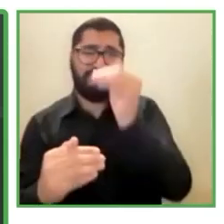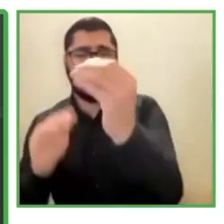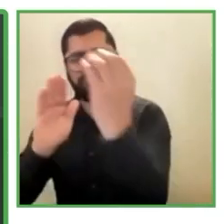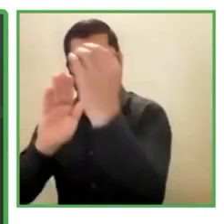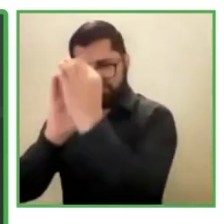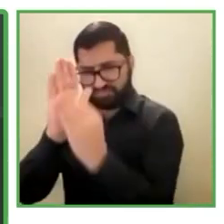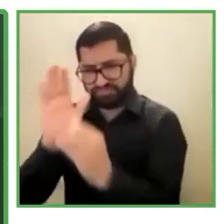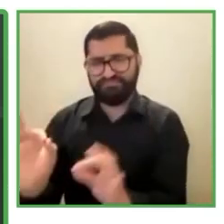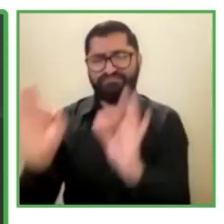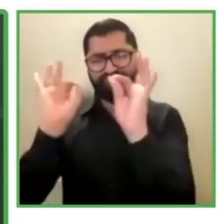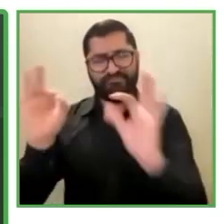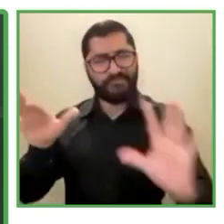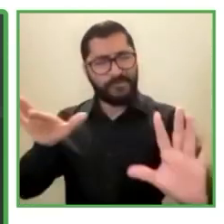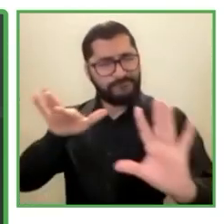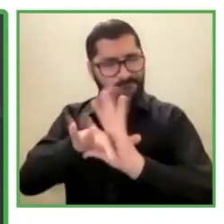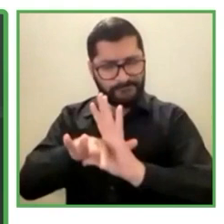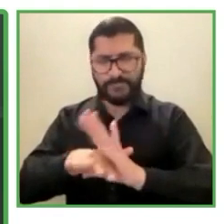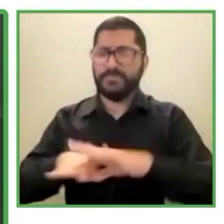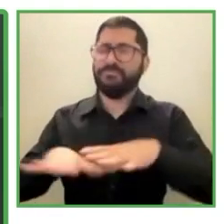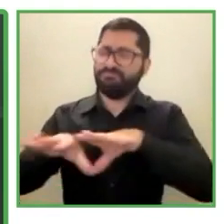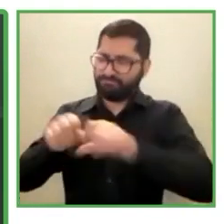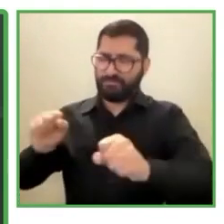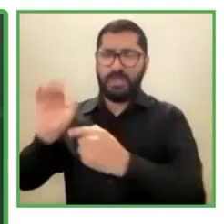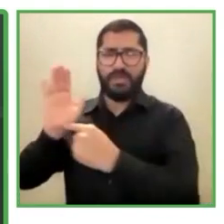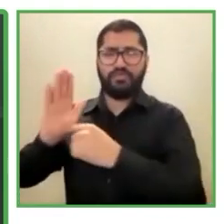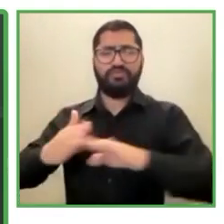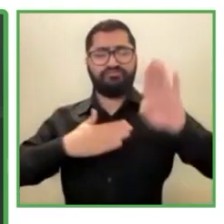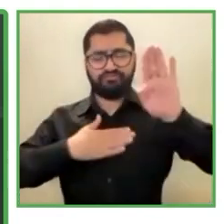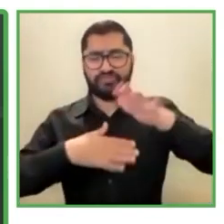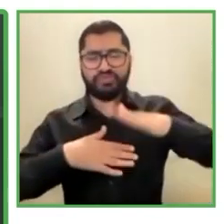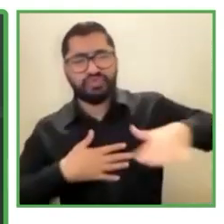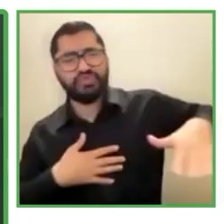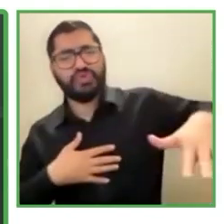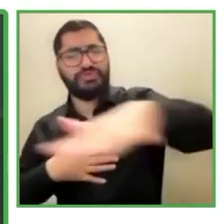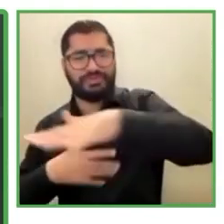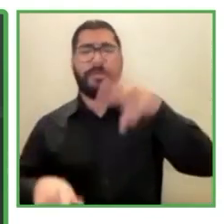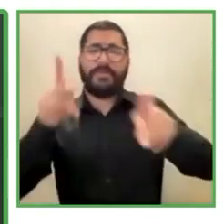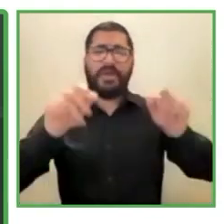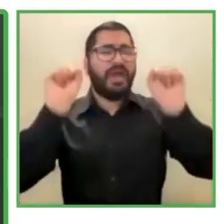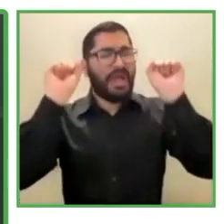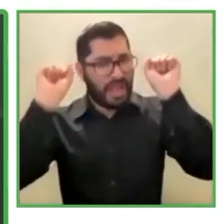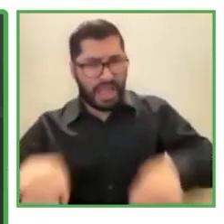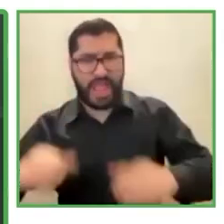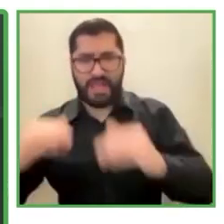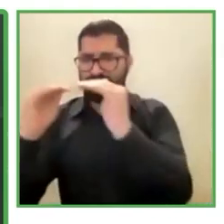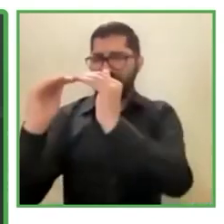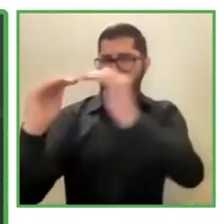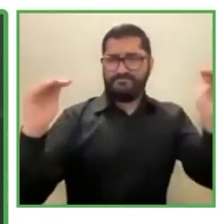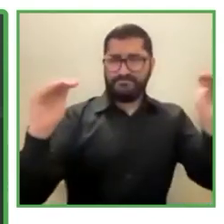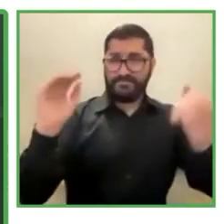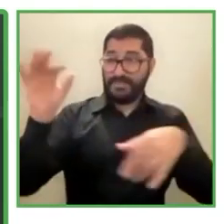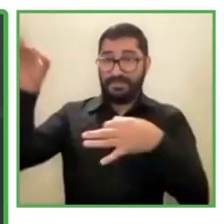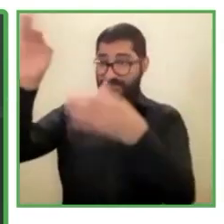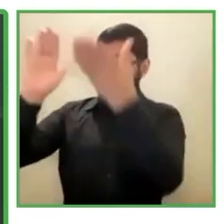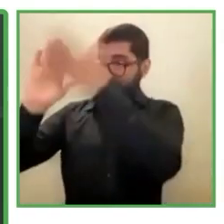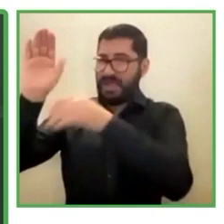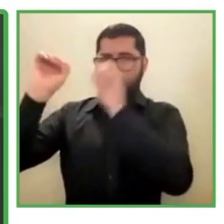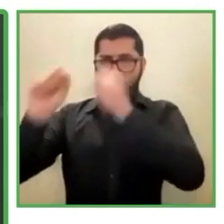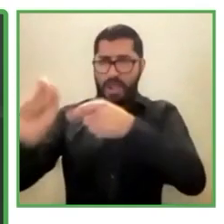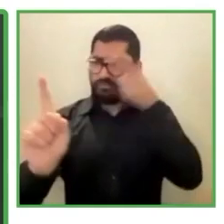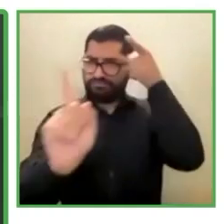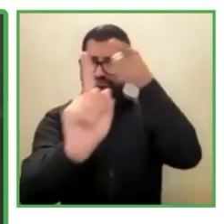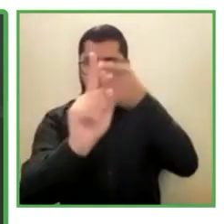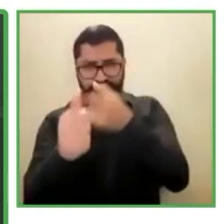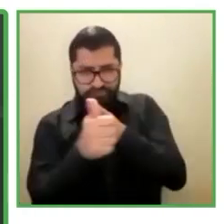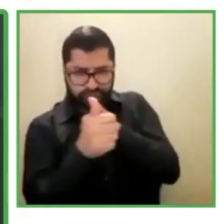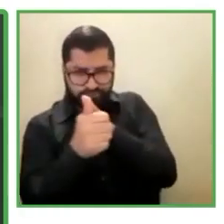in order to create new agreements, social agreements that allow us to create guidelines where the